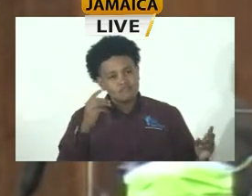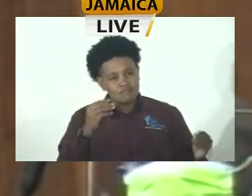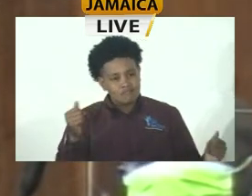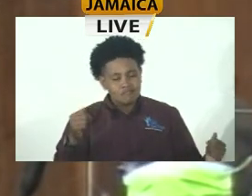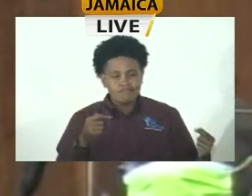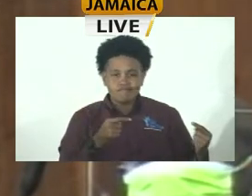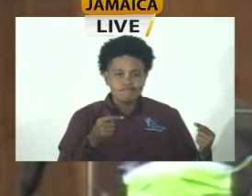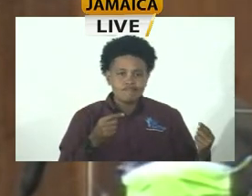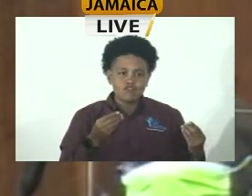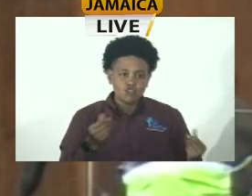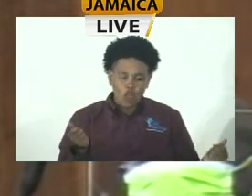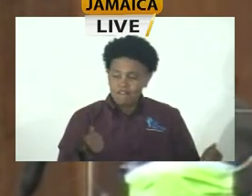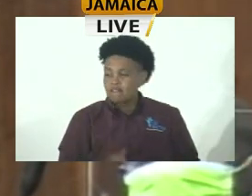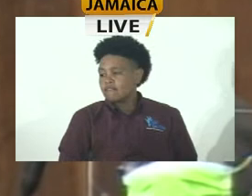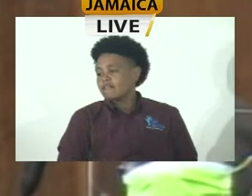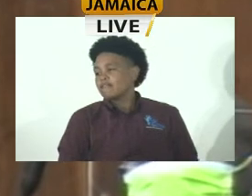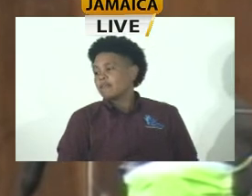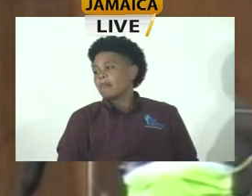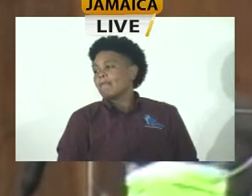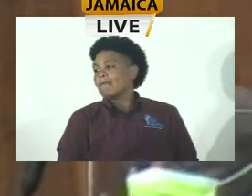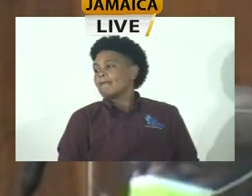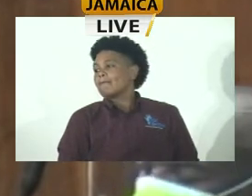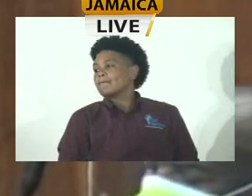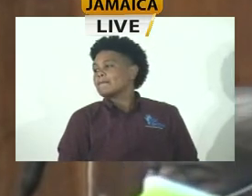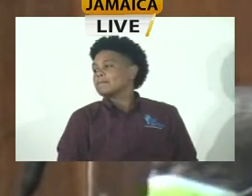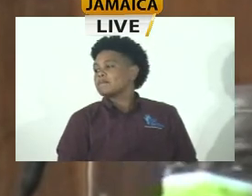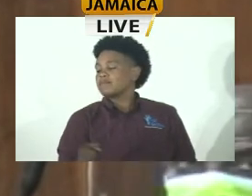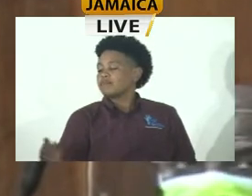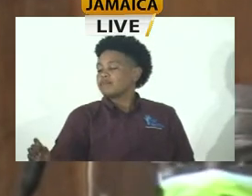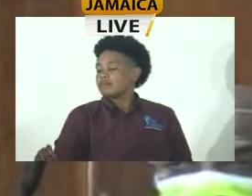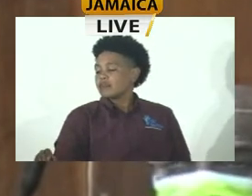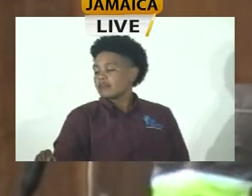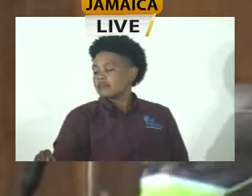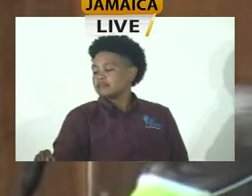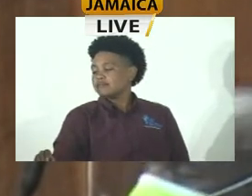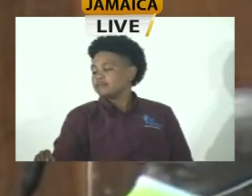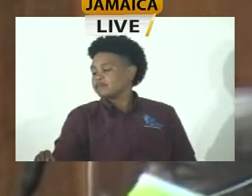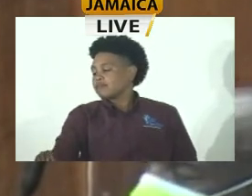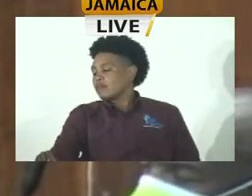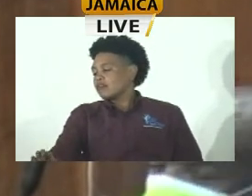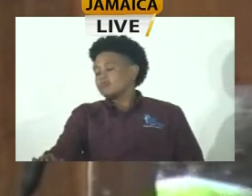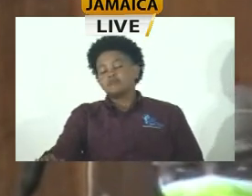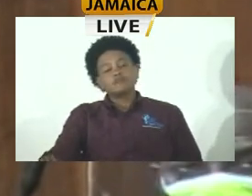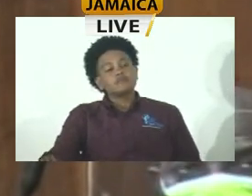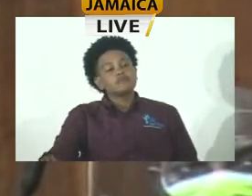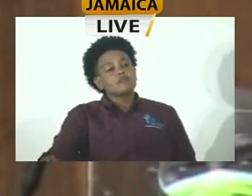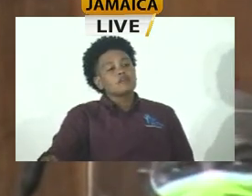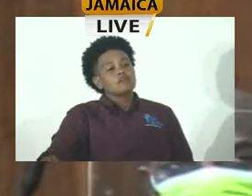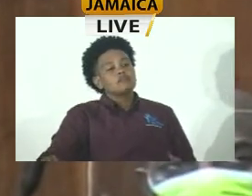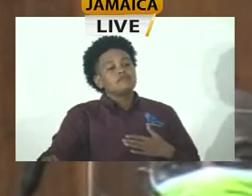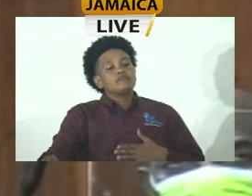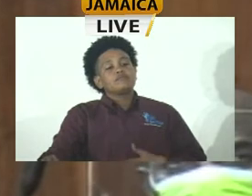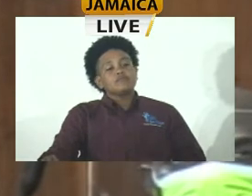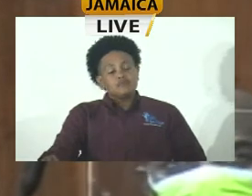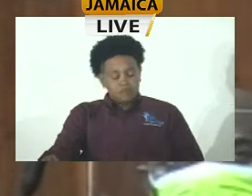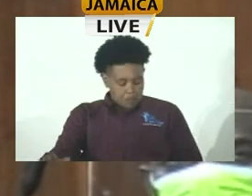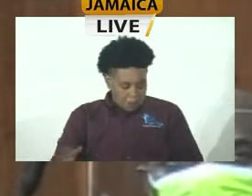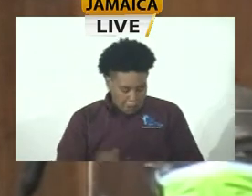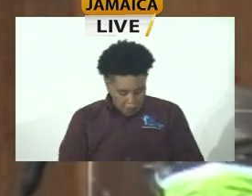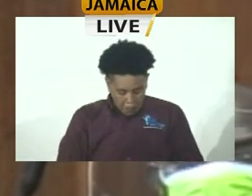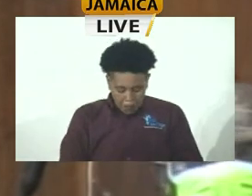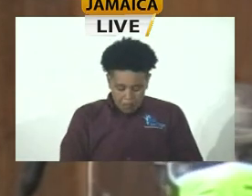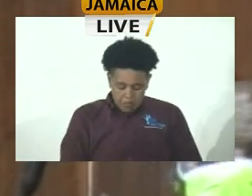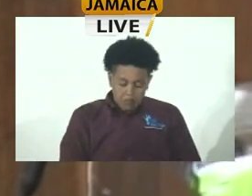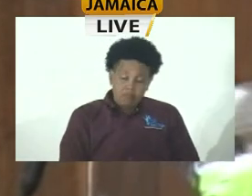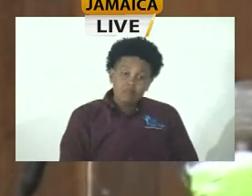resolved colleague members of parliament this represents a